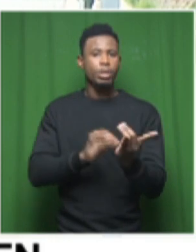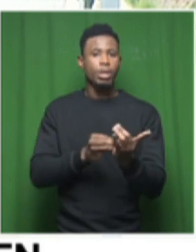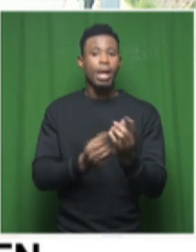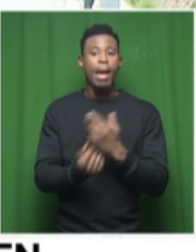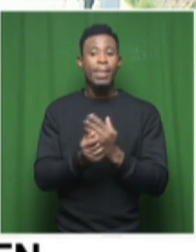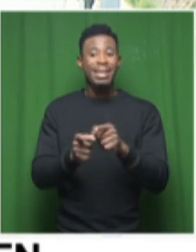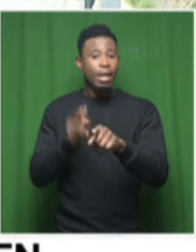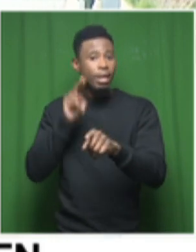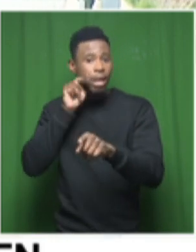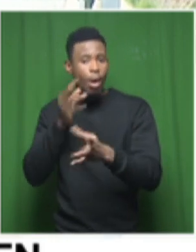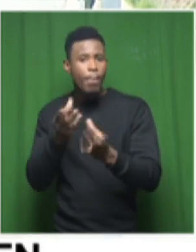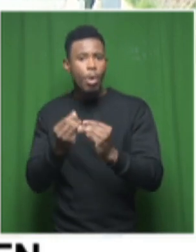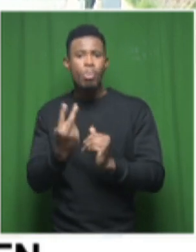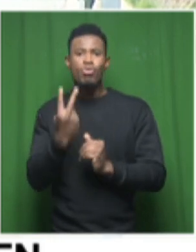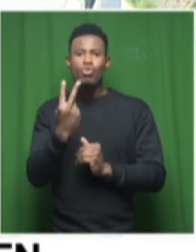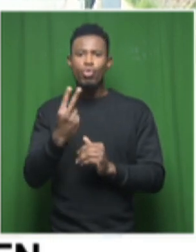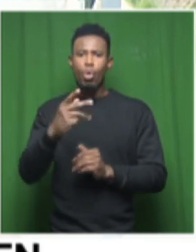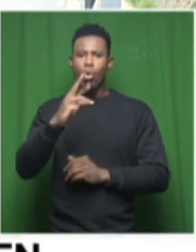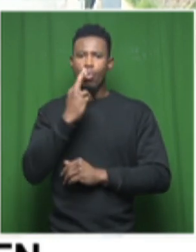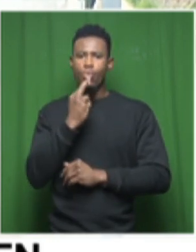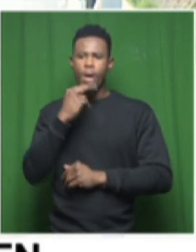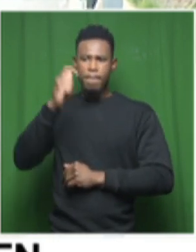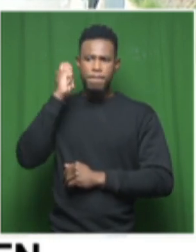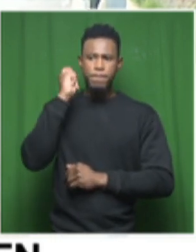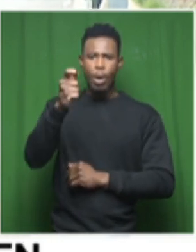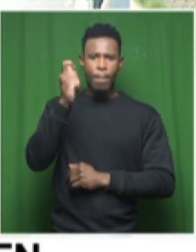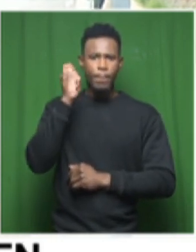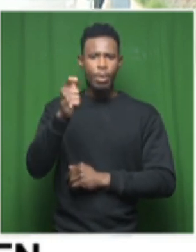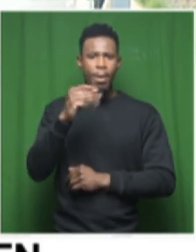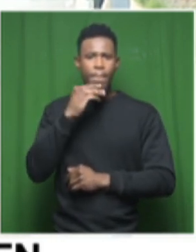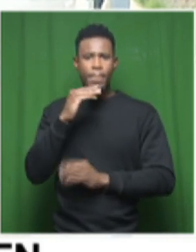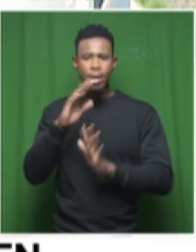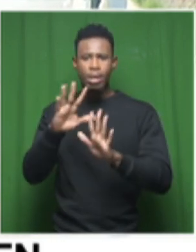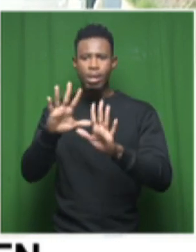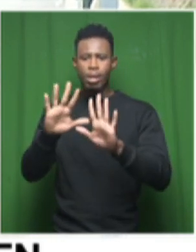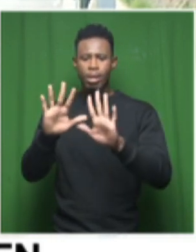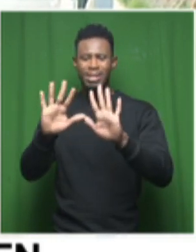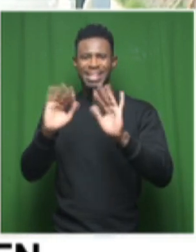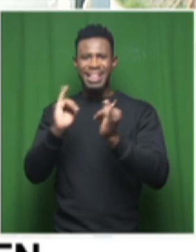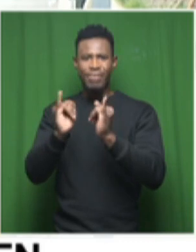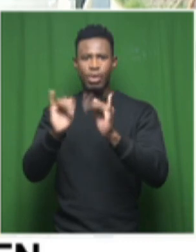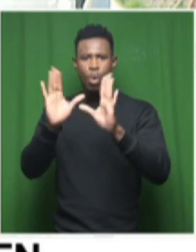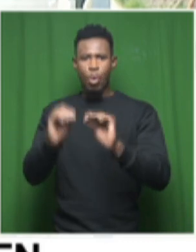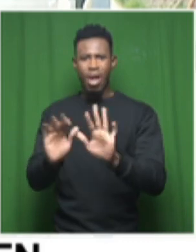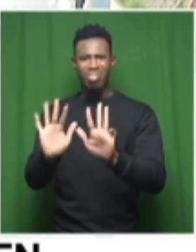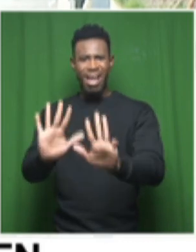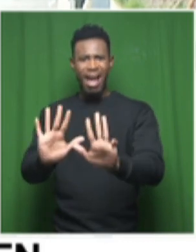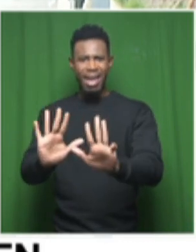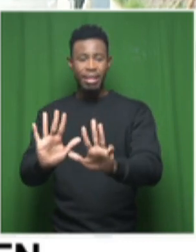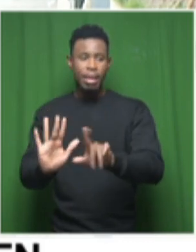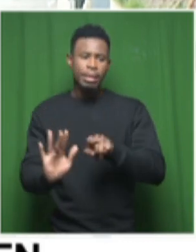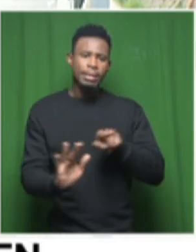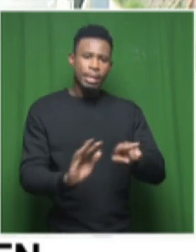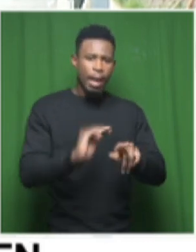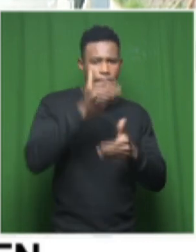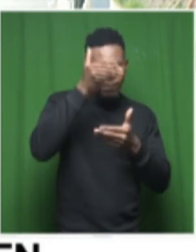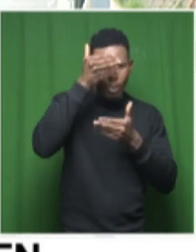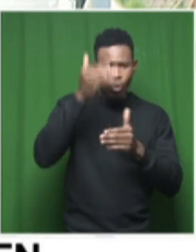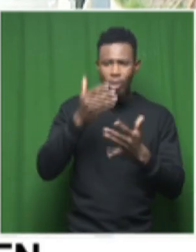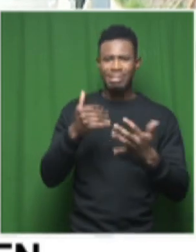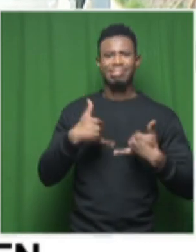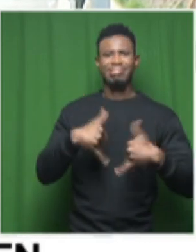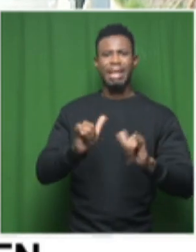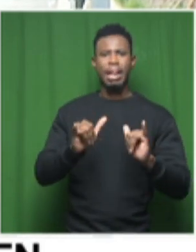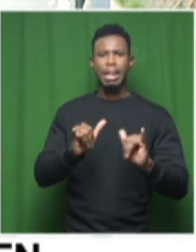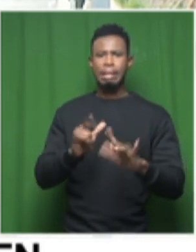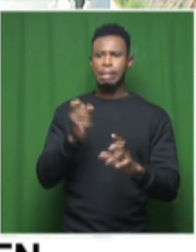2 men down, and they still couldn't wrap up the match within 90 minutes. And perhaps this is the idea or